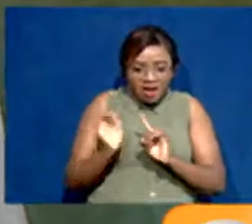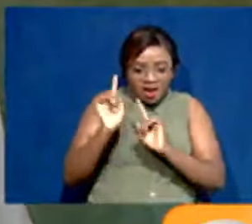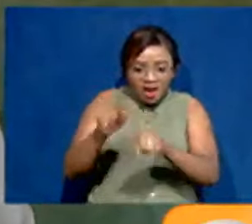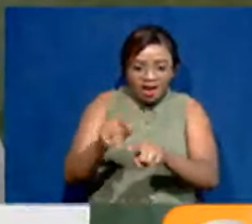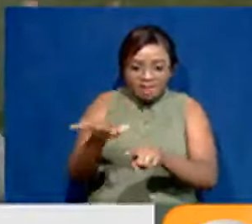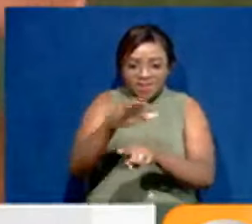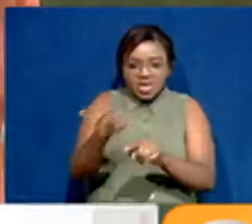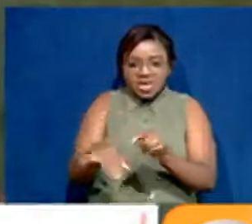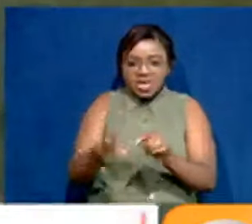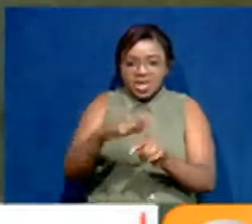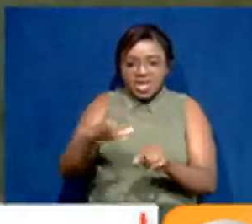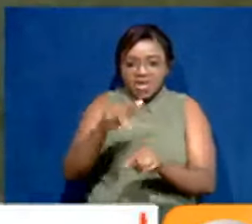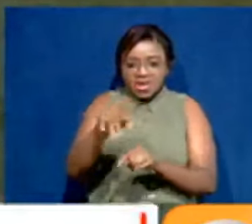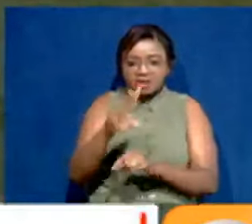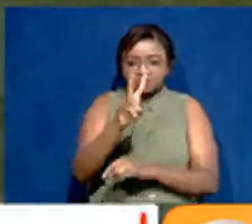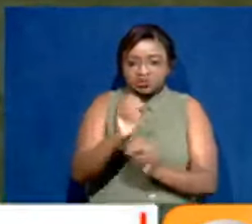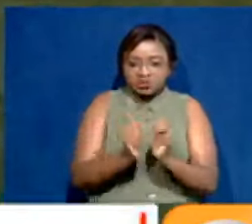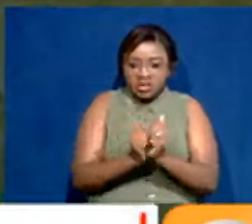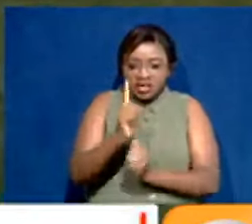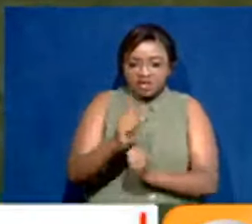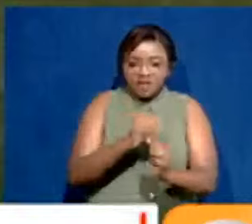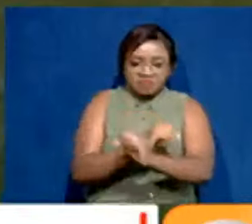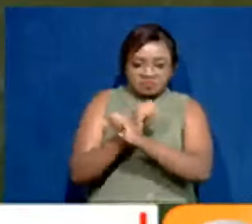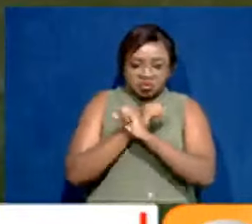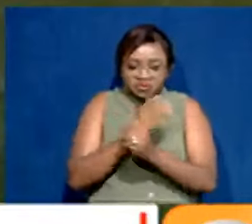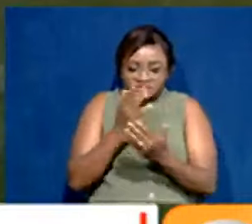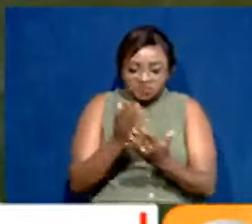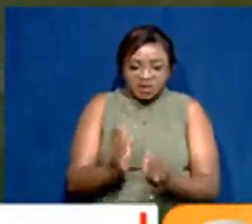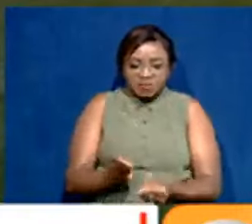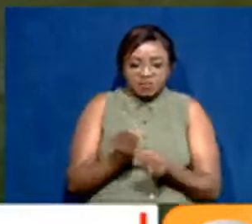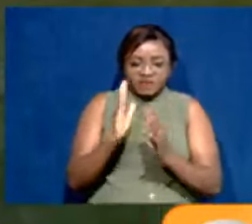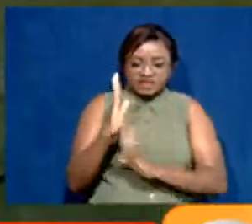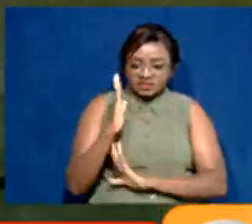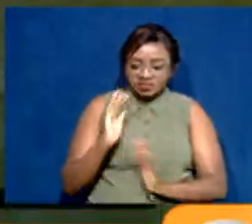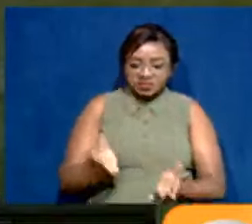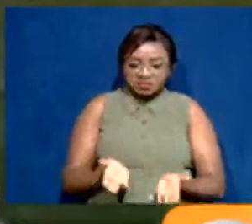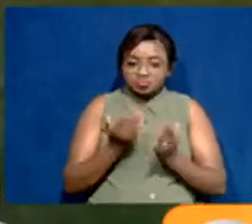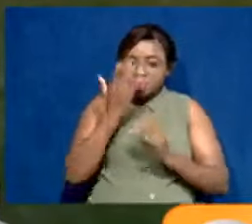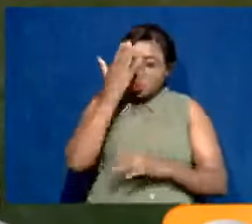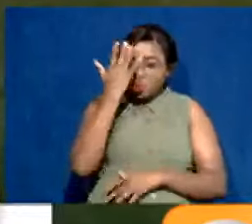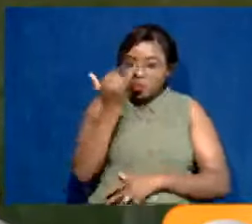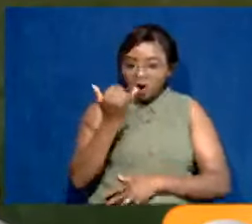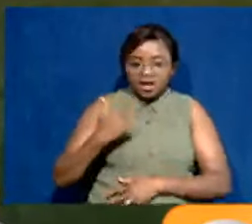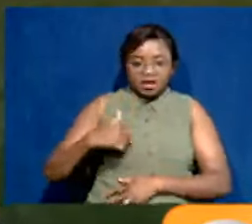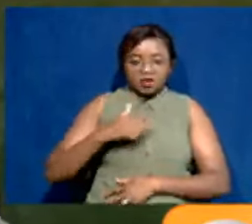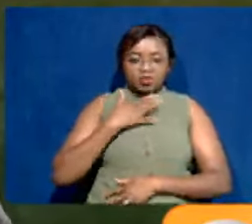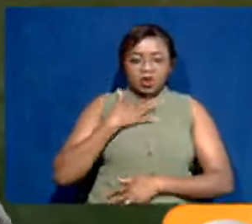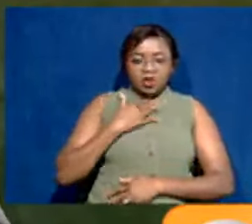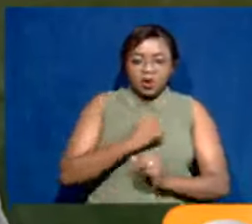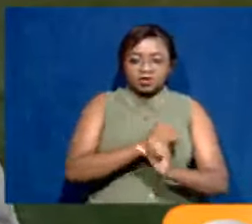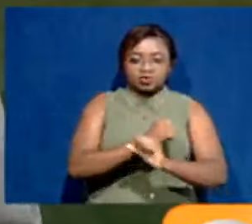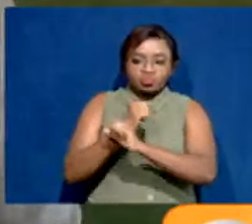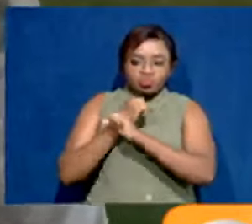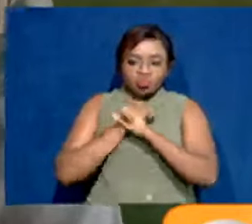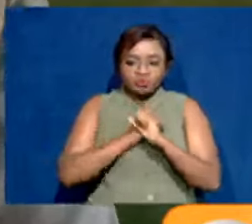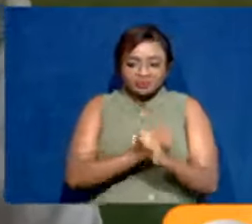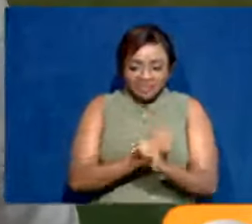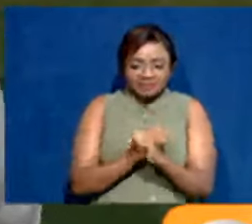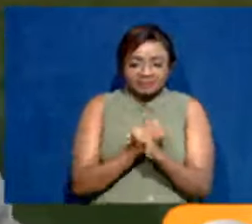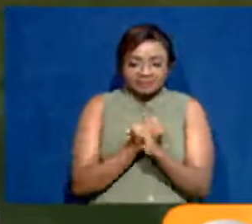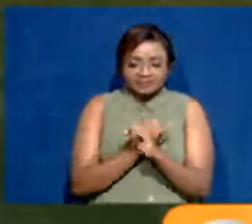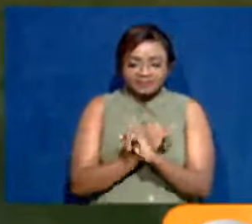secured Kismayu, all this is because we want to secure the territorial